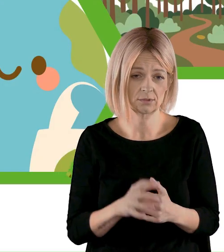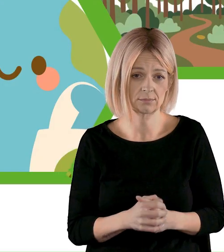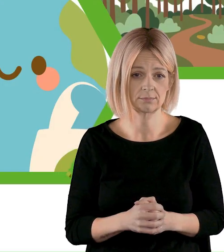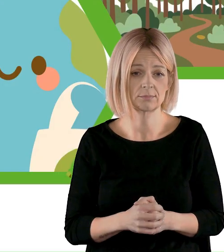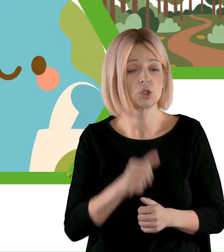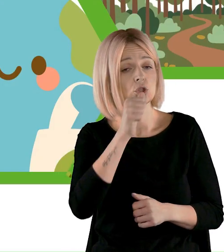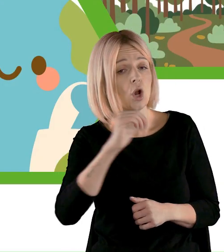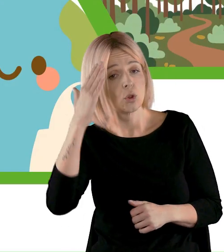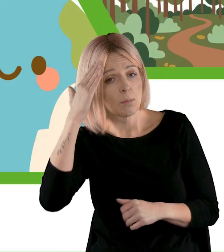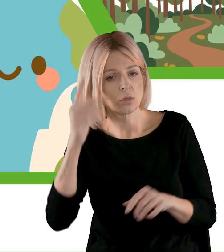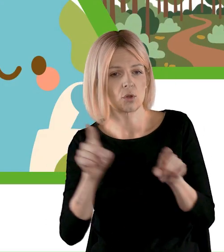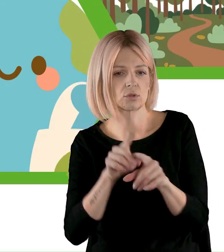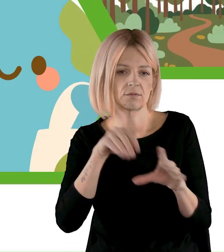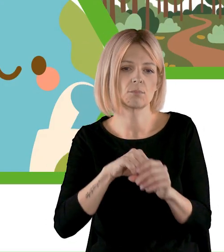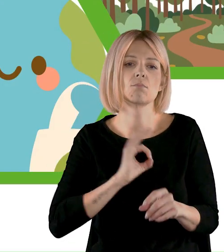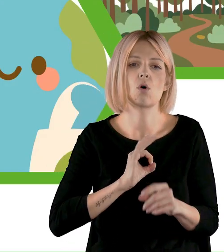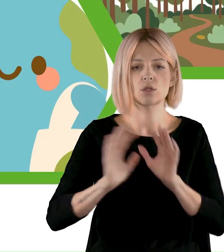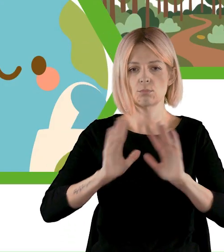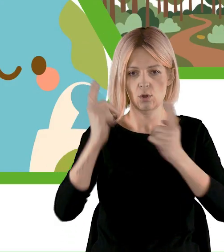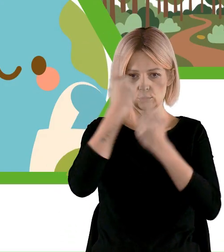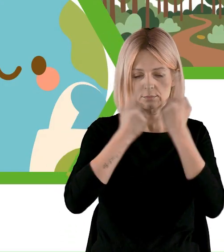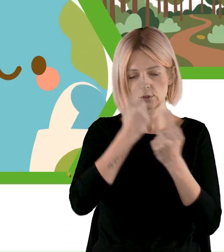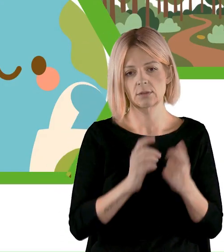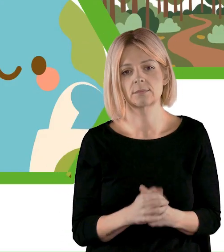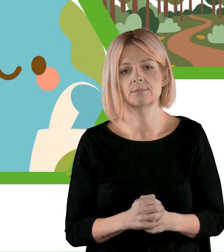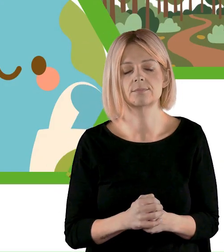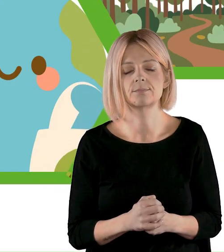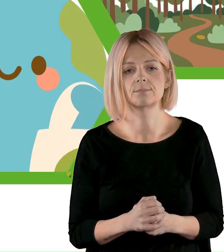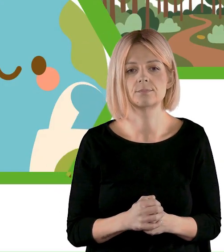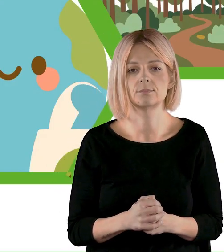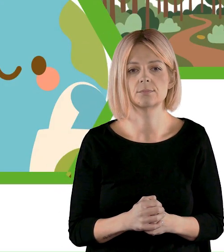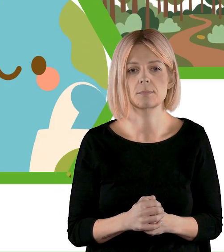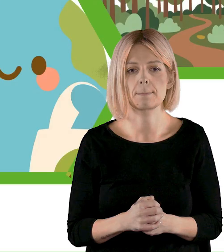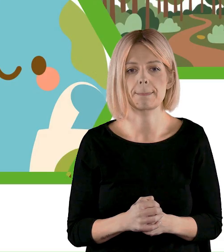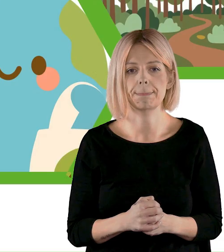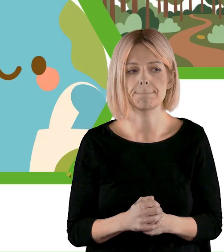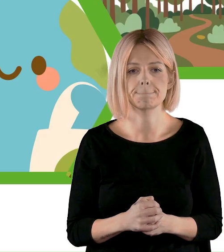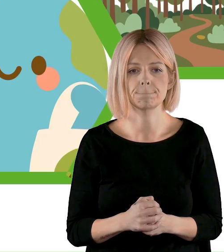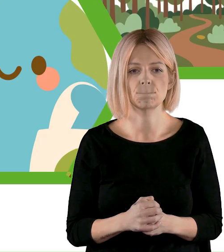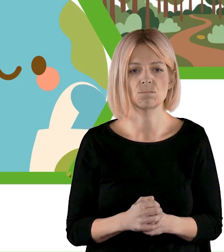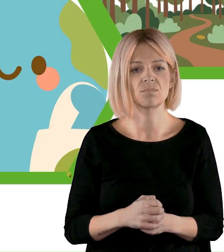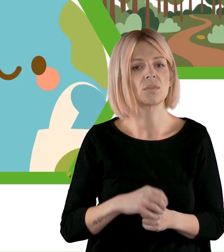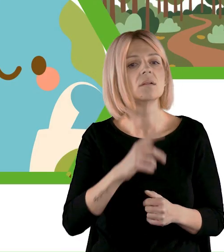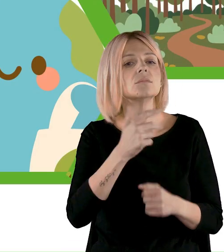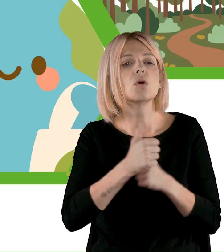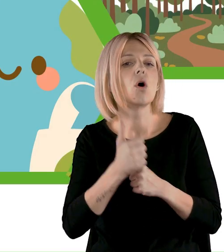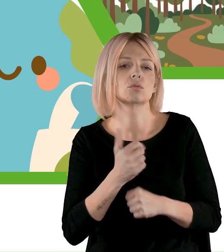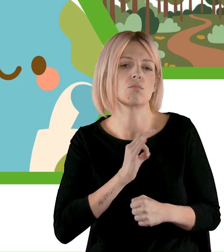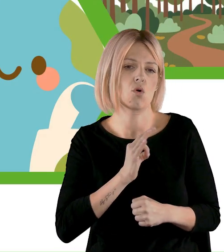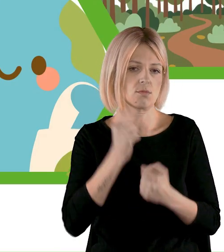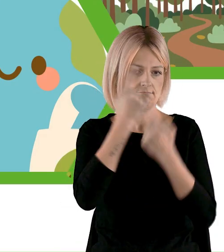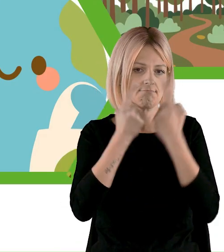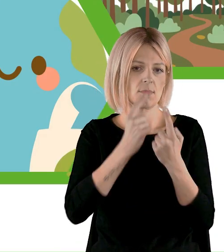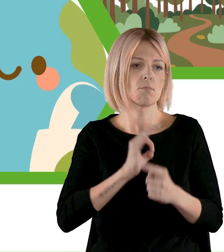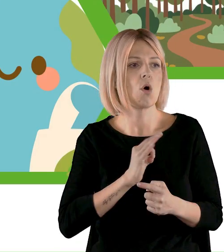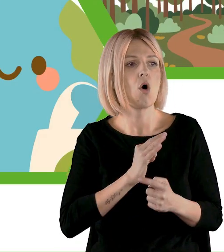Also, importantly, we have to say that green skills are not only about what we do, but it's also about our mindset